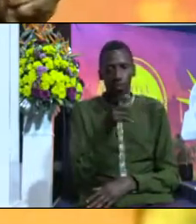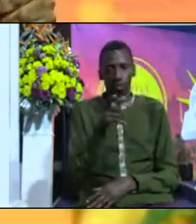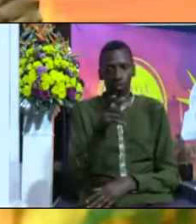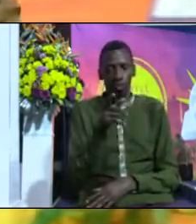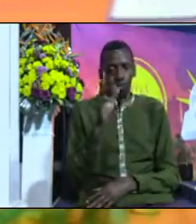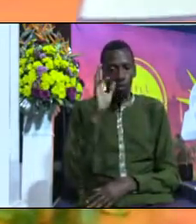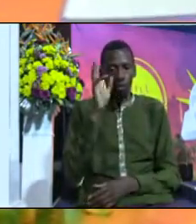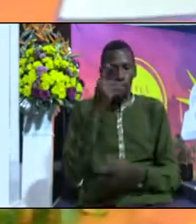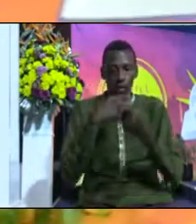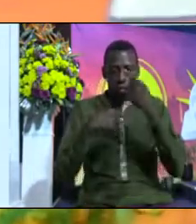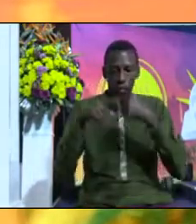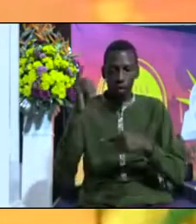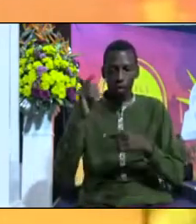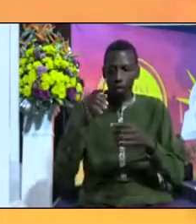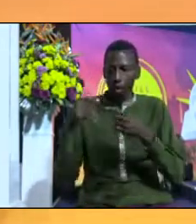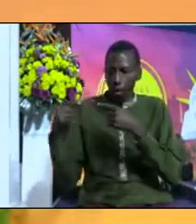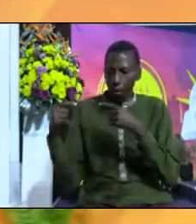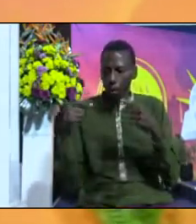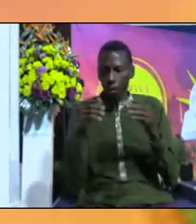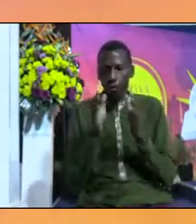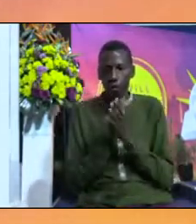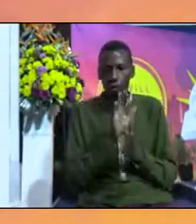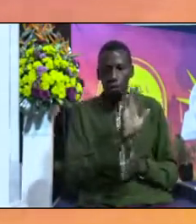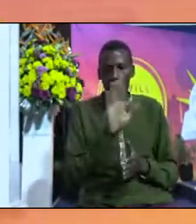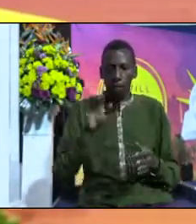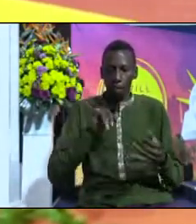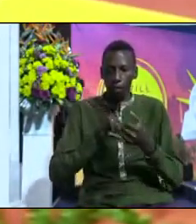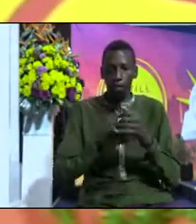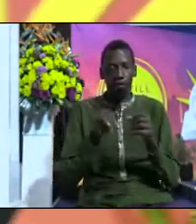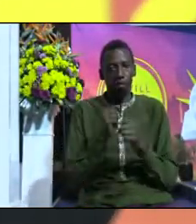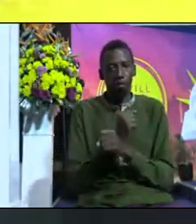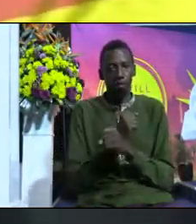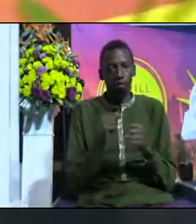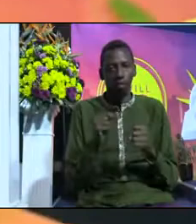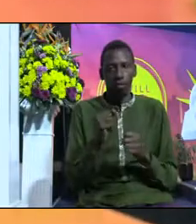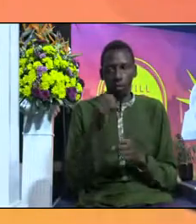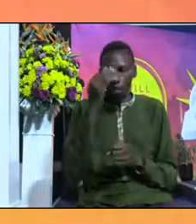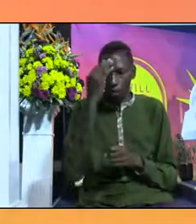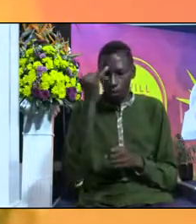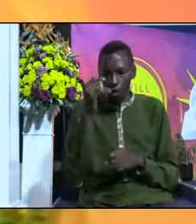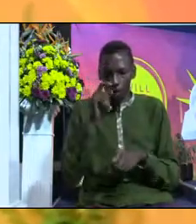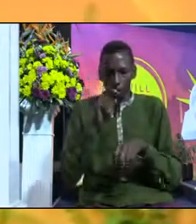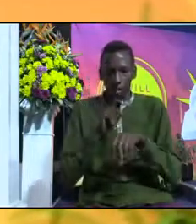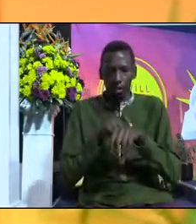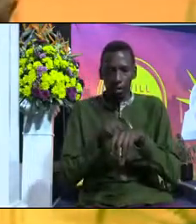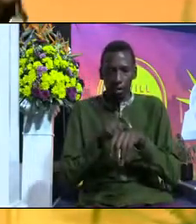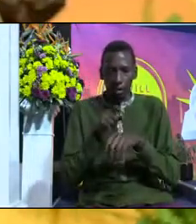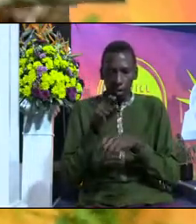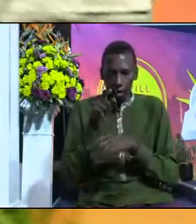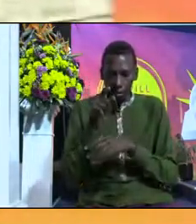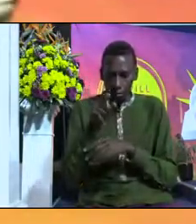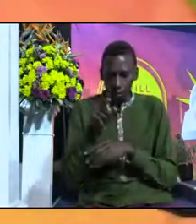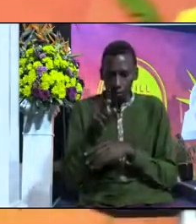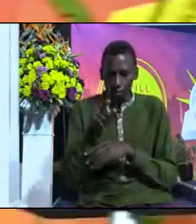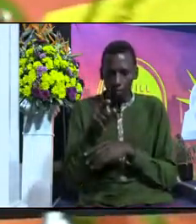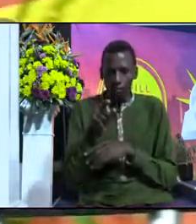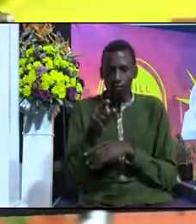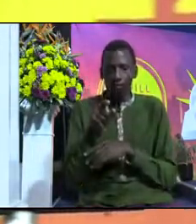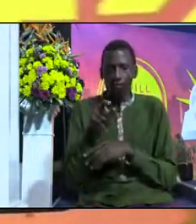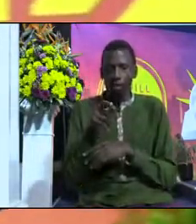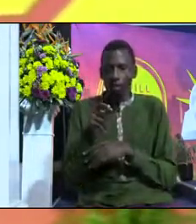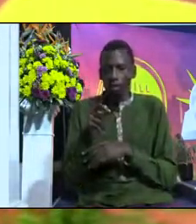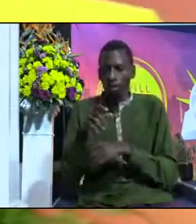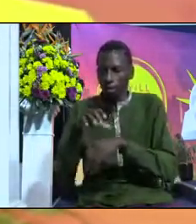win arguments with your wife. Because whenever you got her cornered, she'll change the subject on